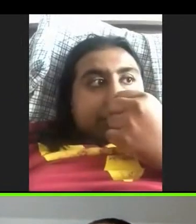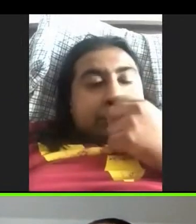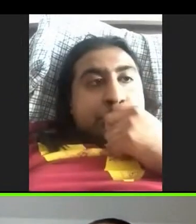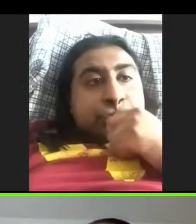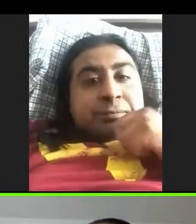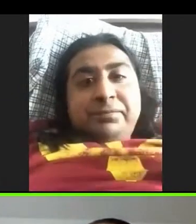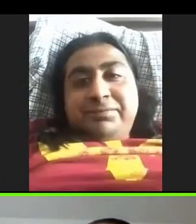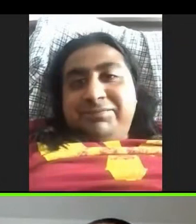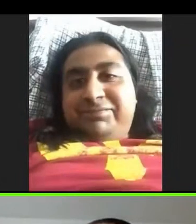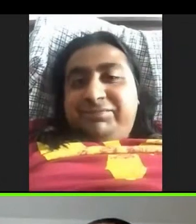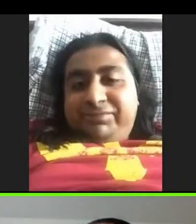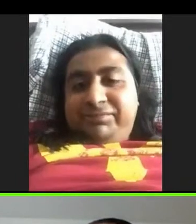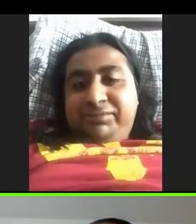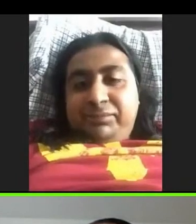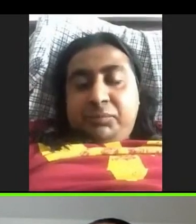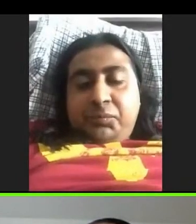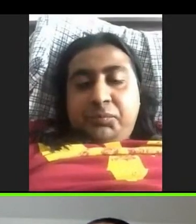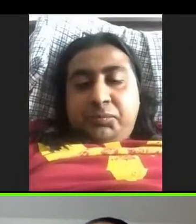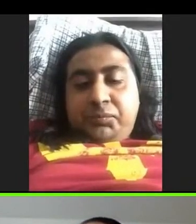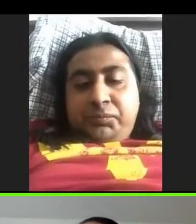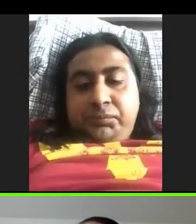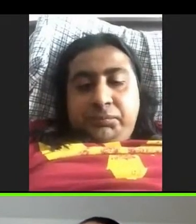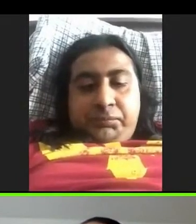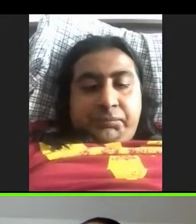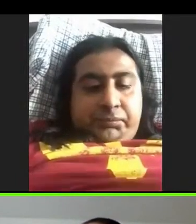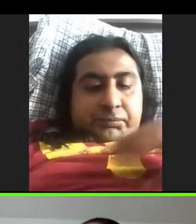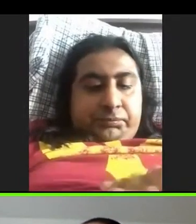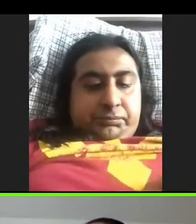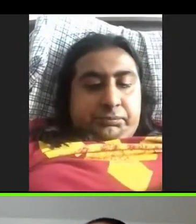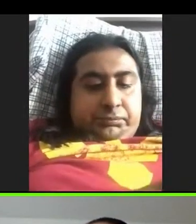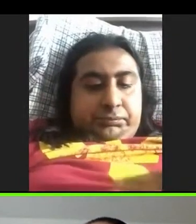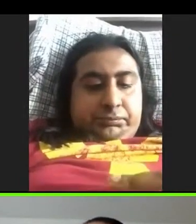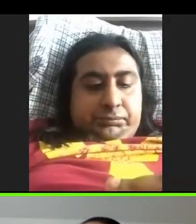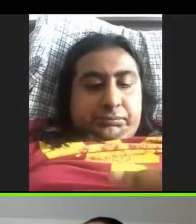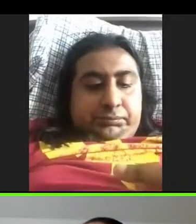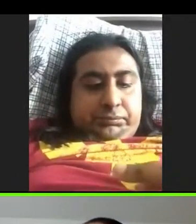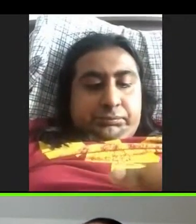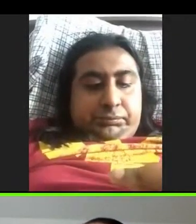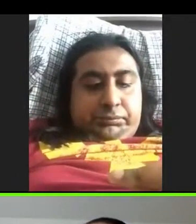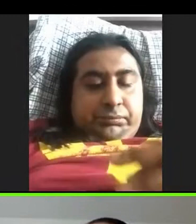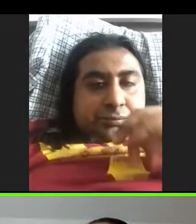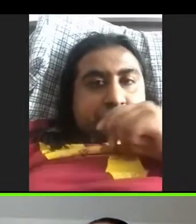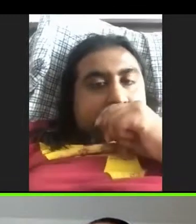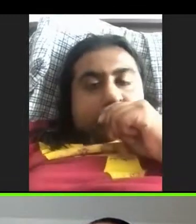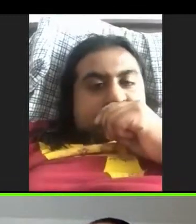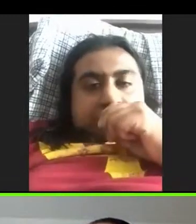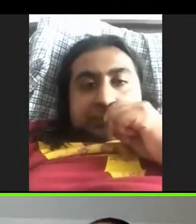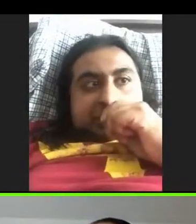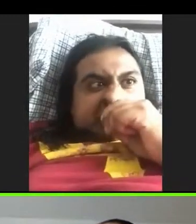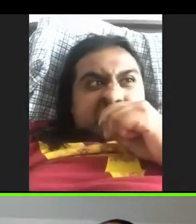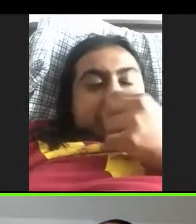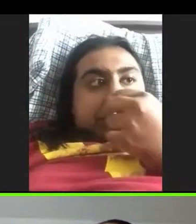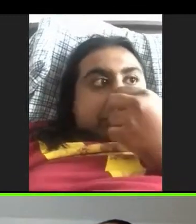woman, or gender neutral, or if that person wants to identify as a woman, let them be what they want to be. Don't read their identification